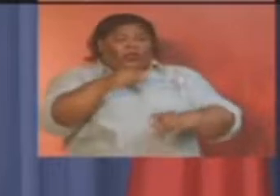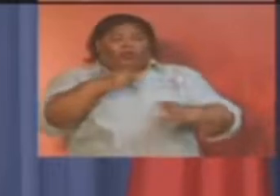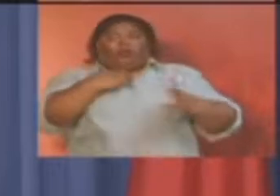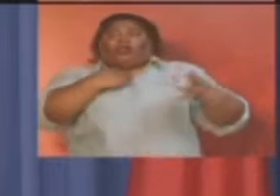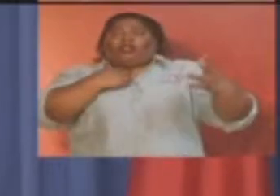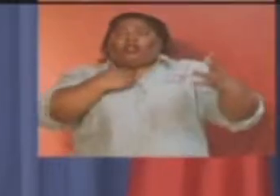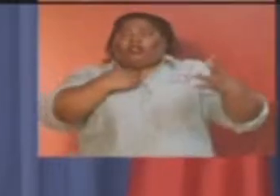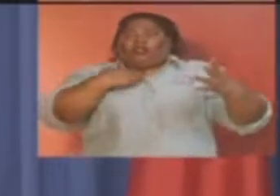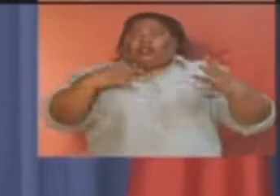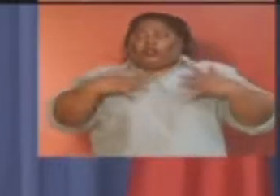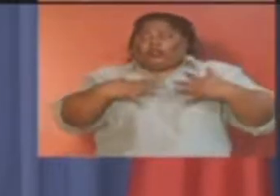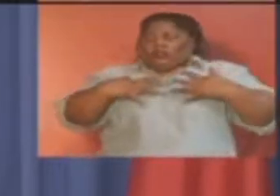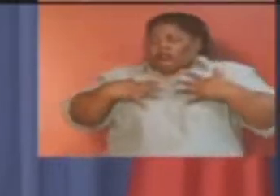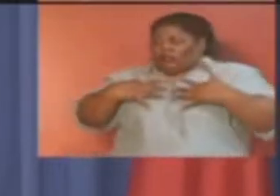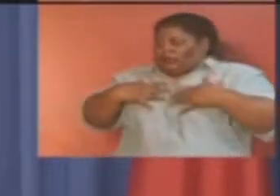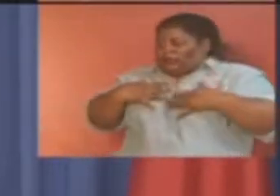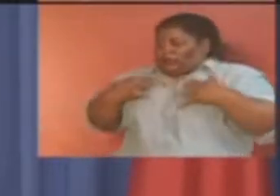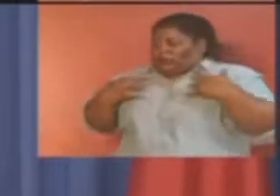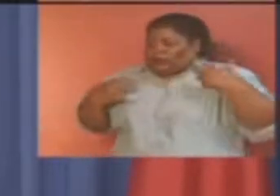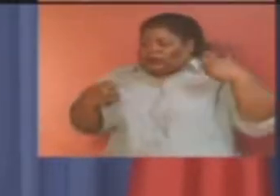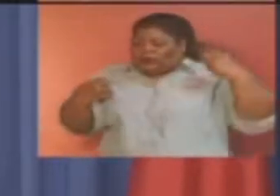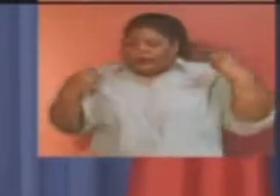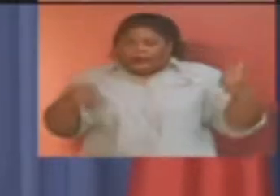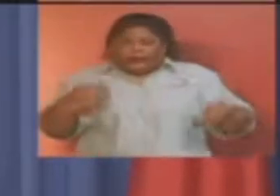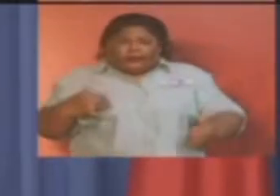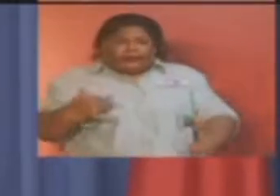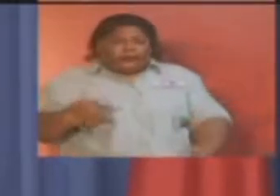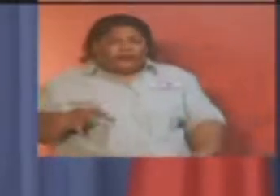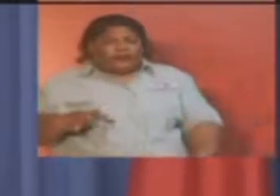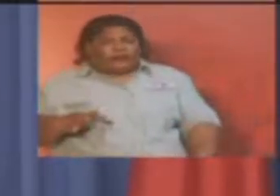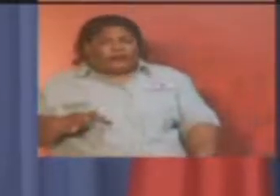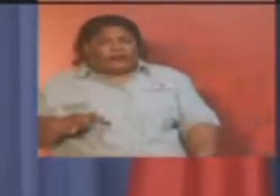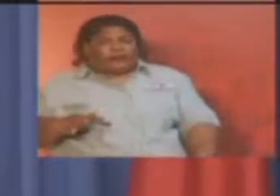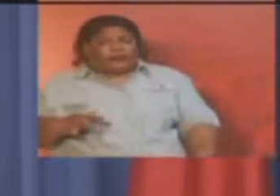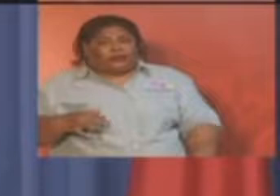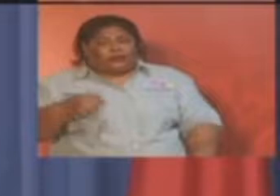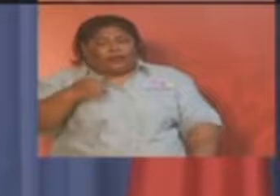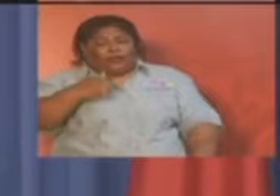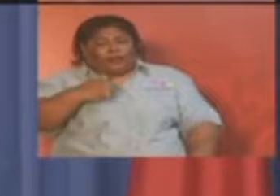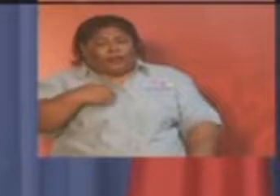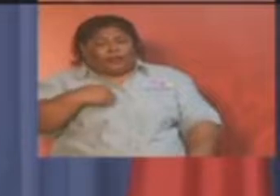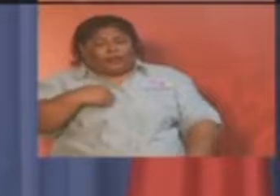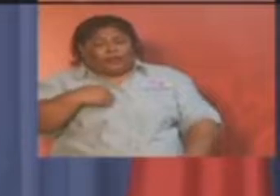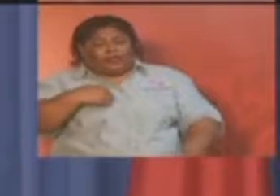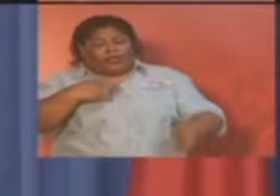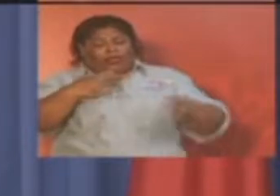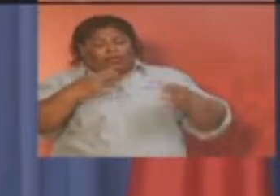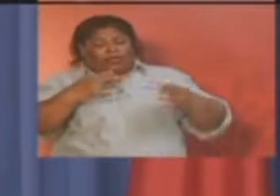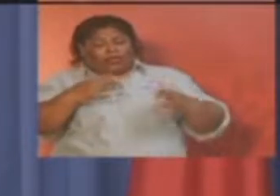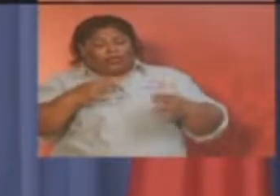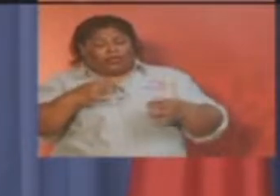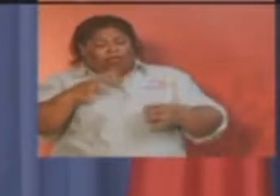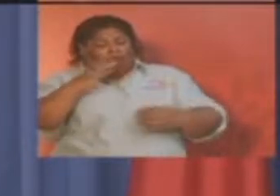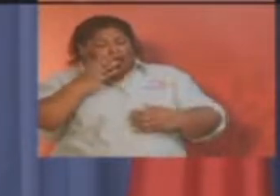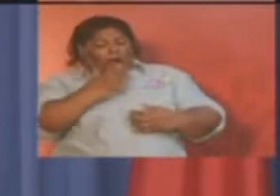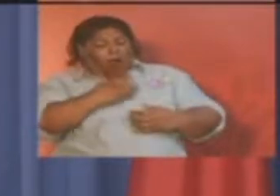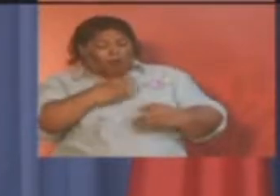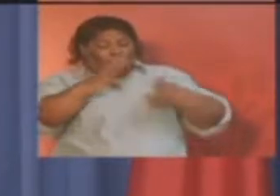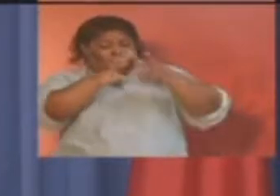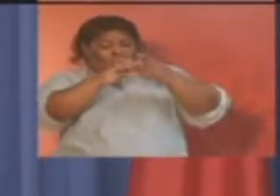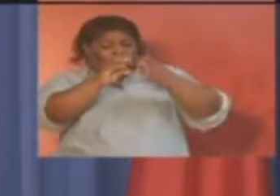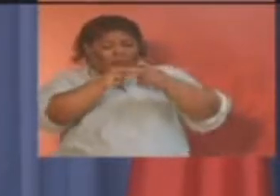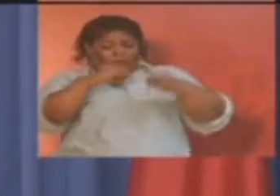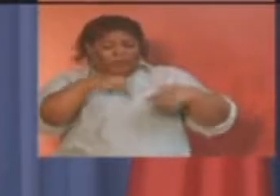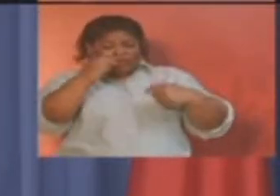I do not want the narrative to become, instead of I know somebody with